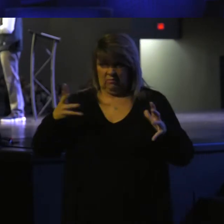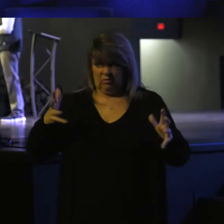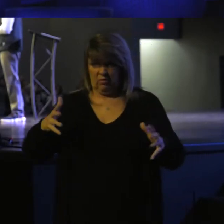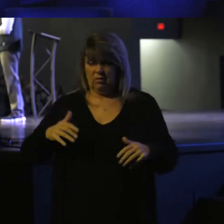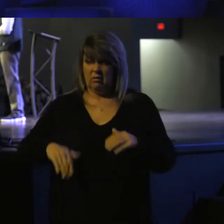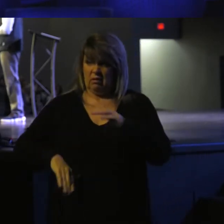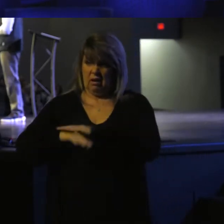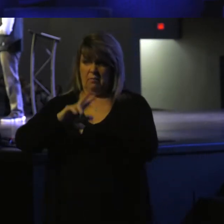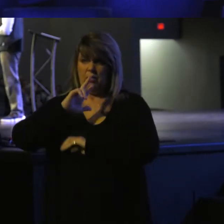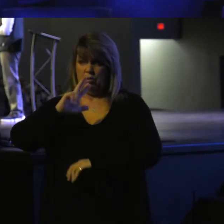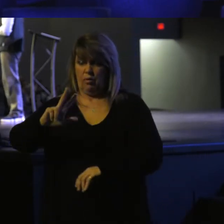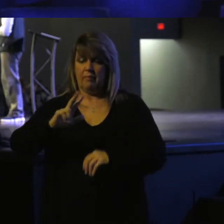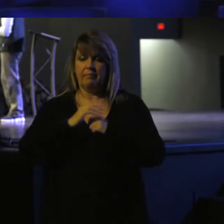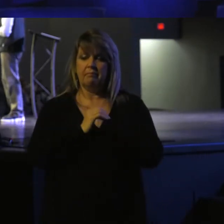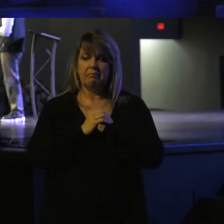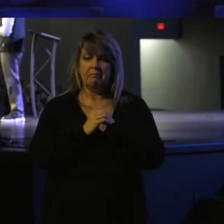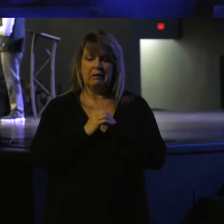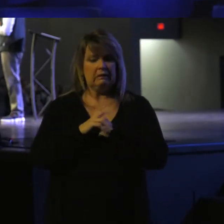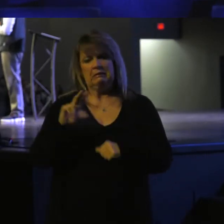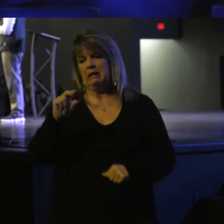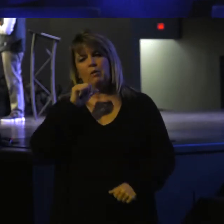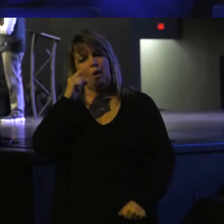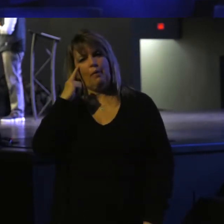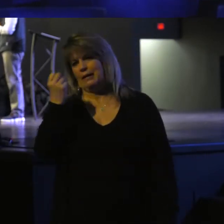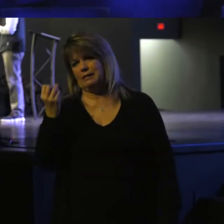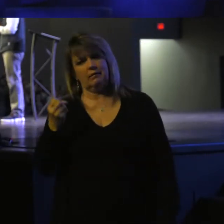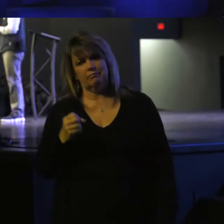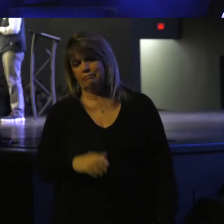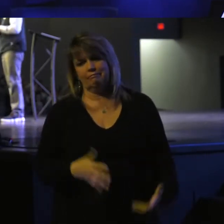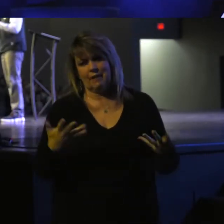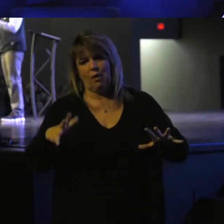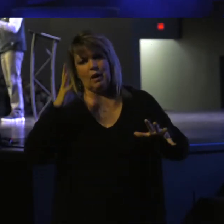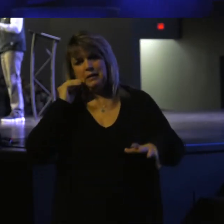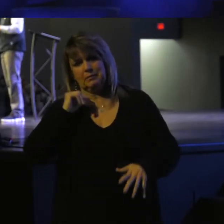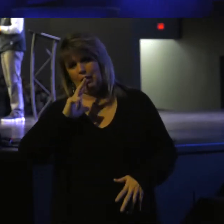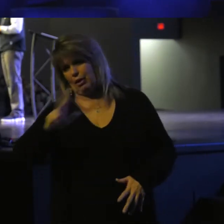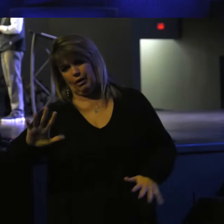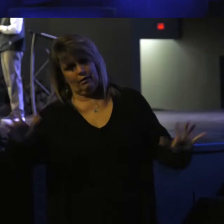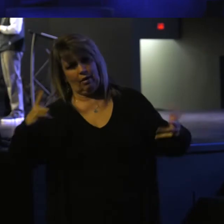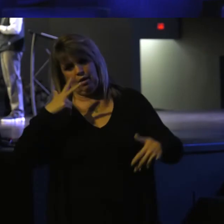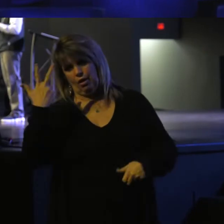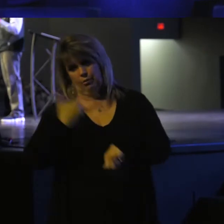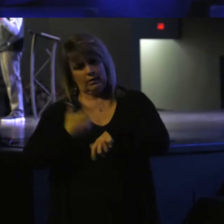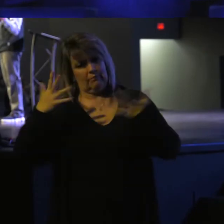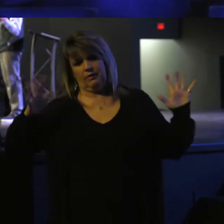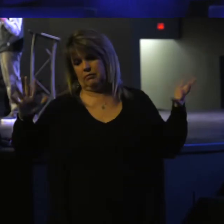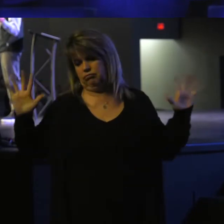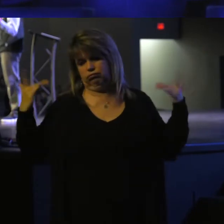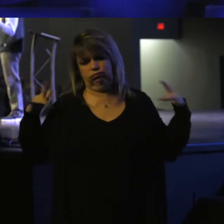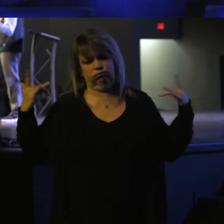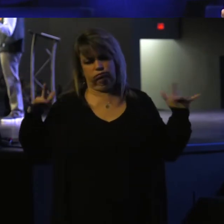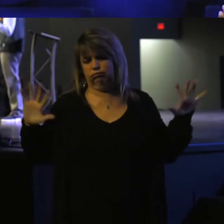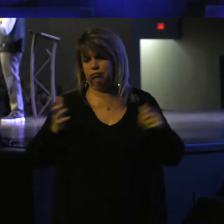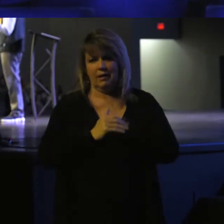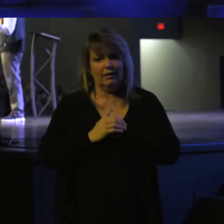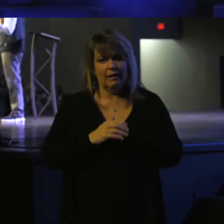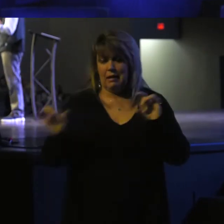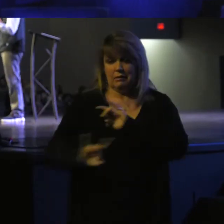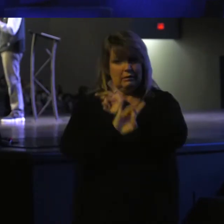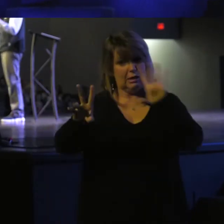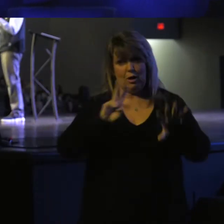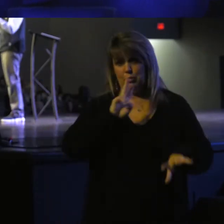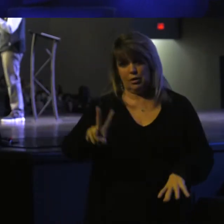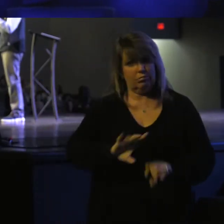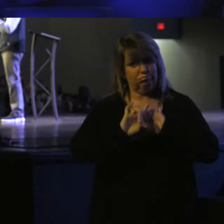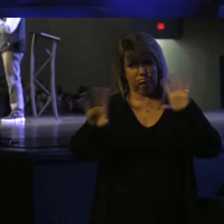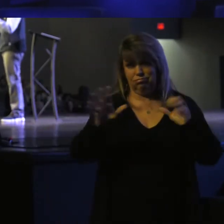3, and I said, no, I don't think so. I've done that 3 times. I don't know who came up with terrible 2s. That's a misnomer.